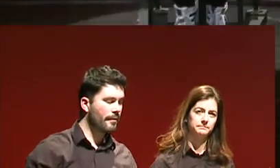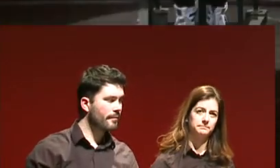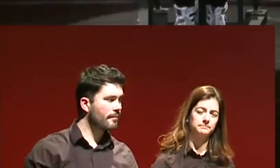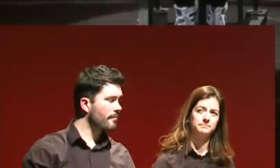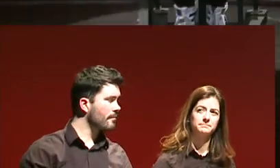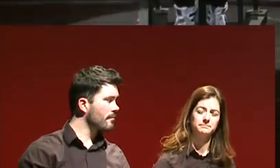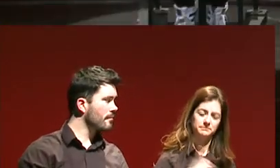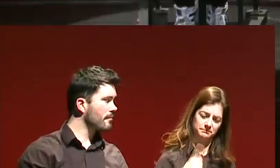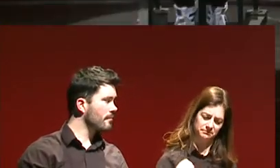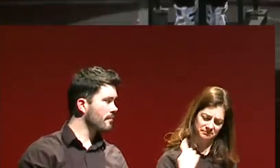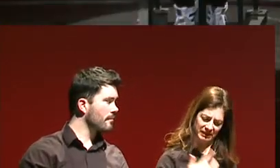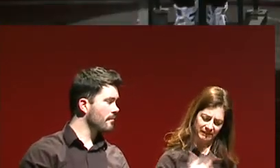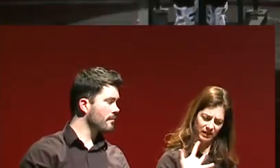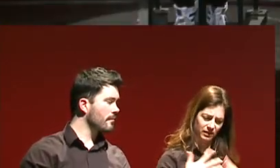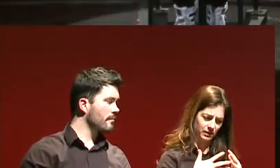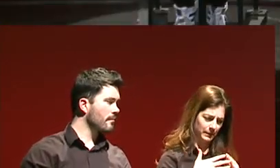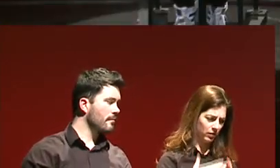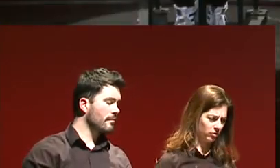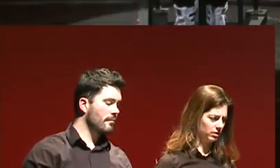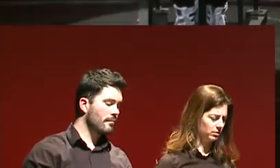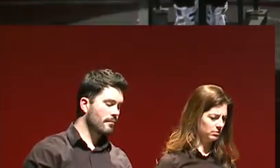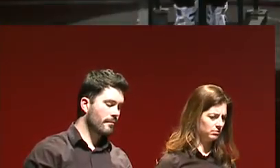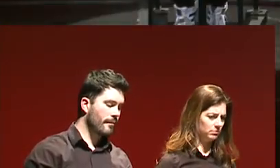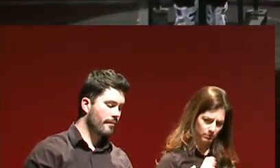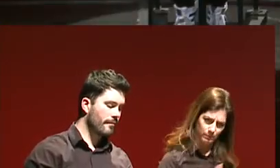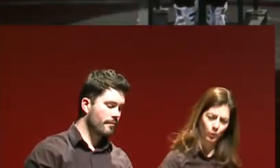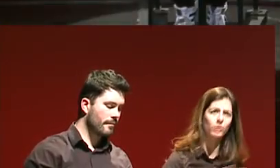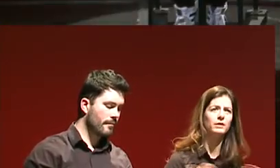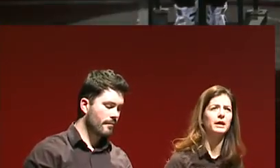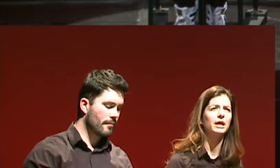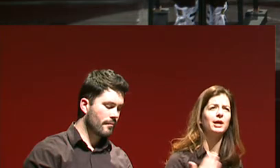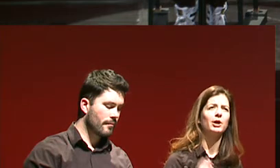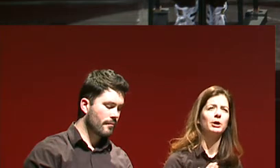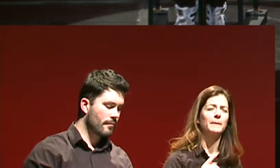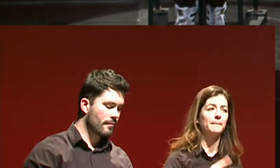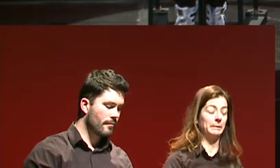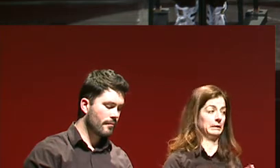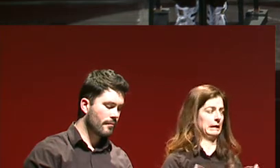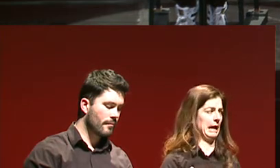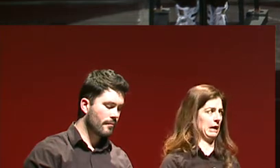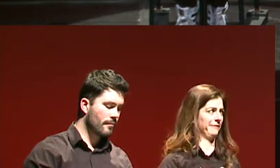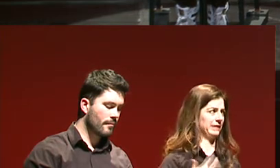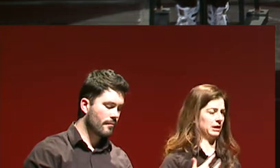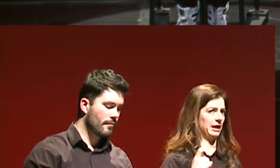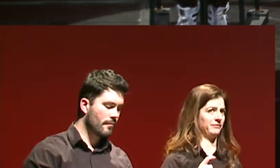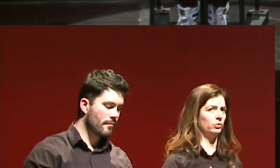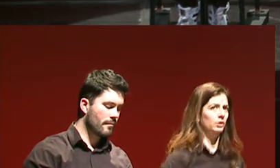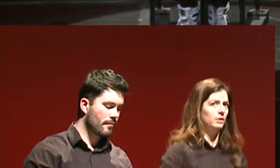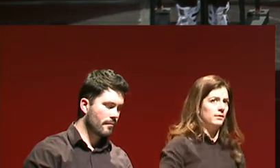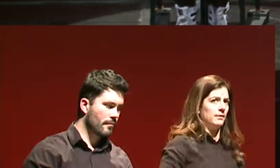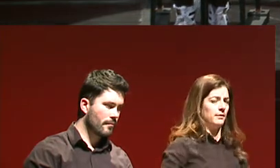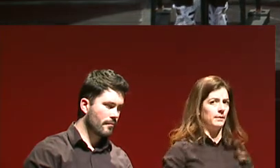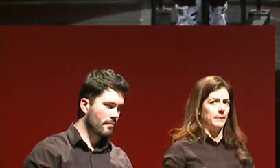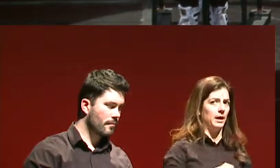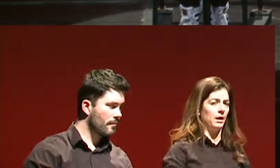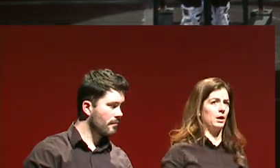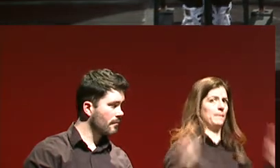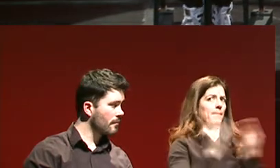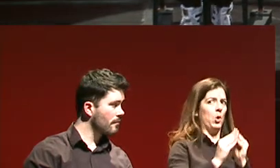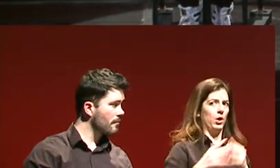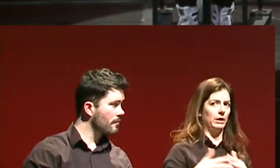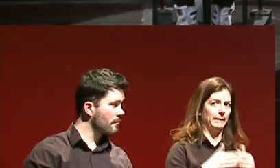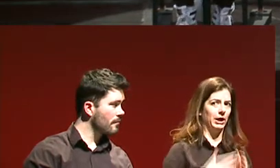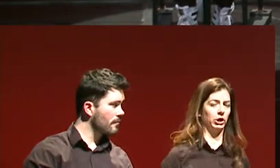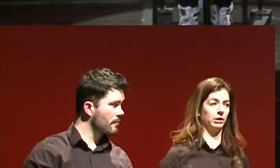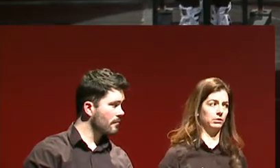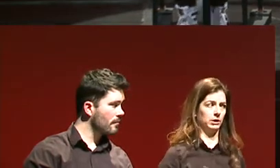American. I was born here, but now I feel like I have to act more American. I start going to football